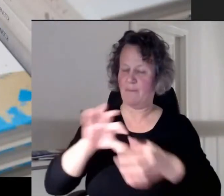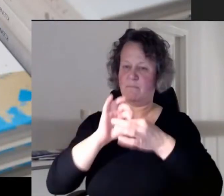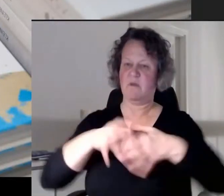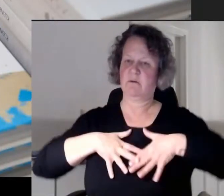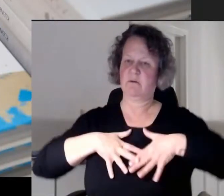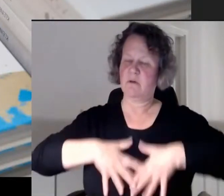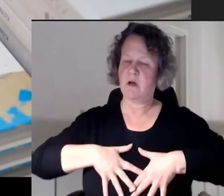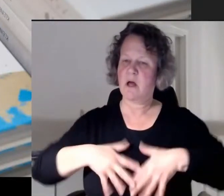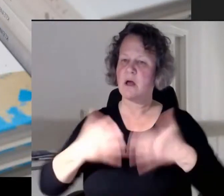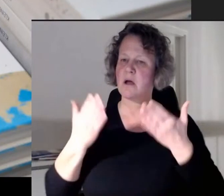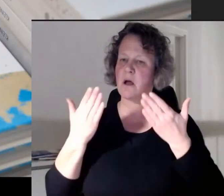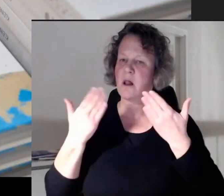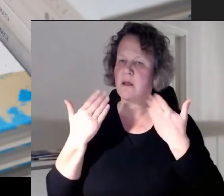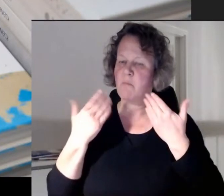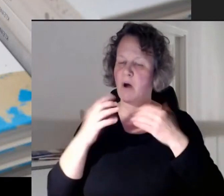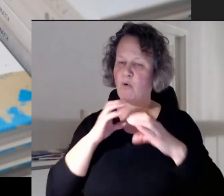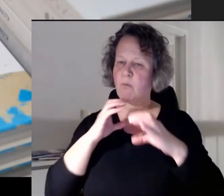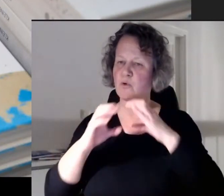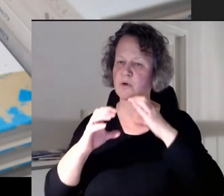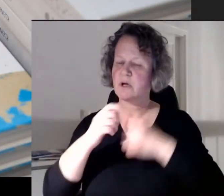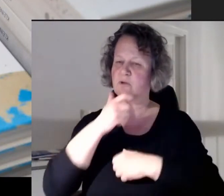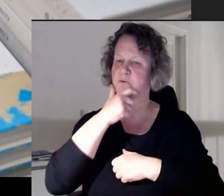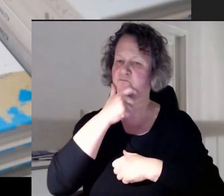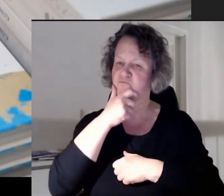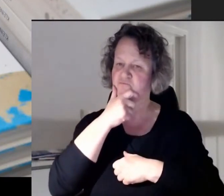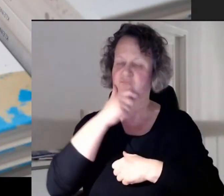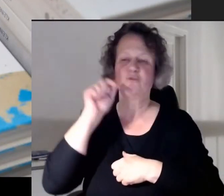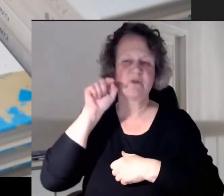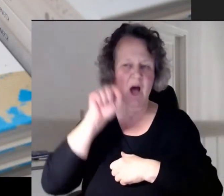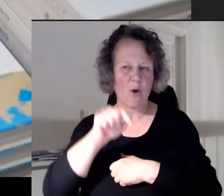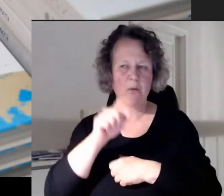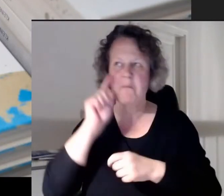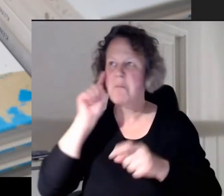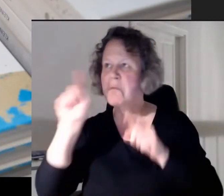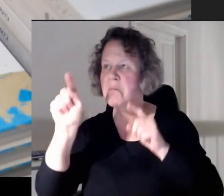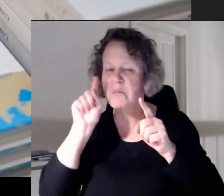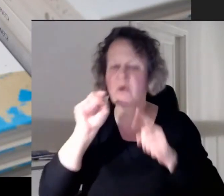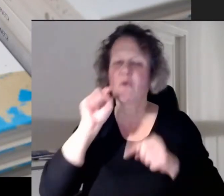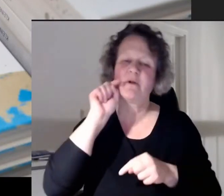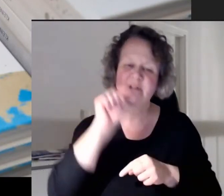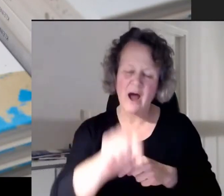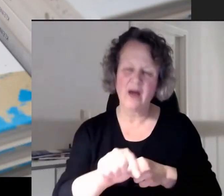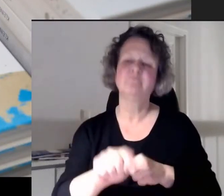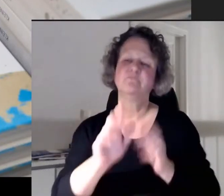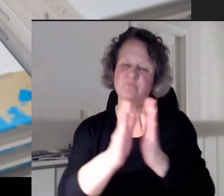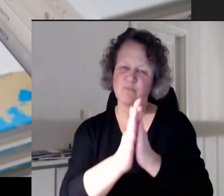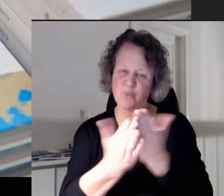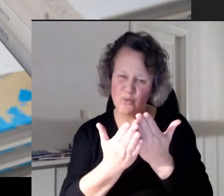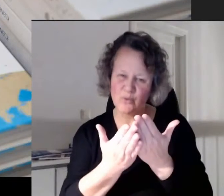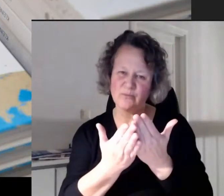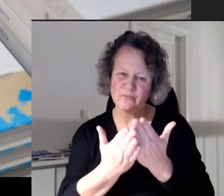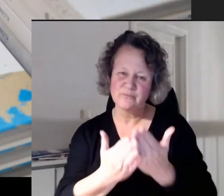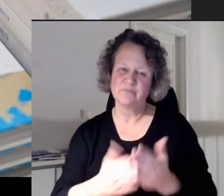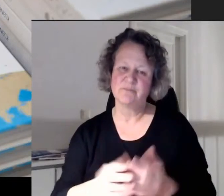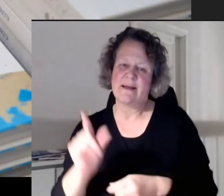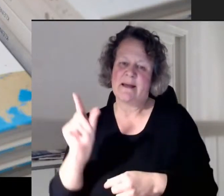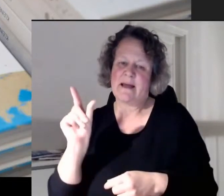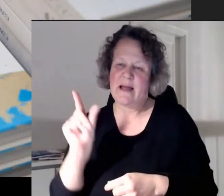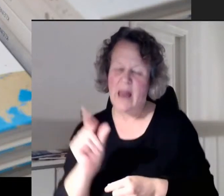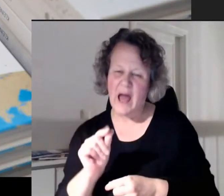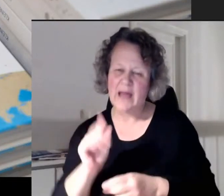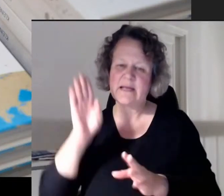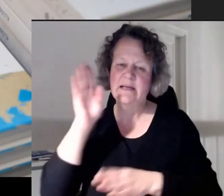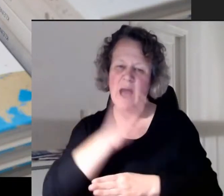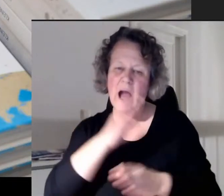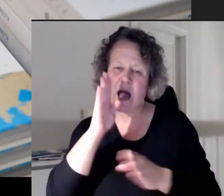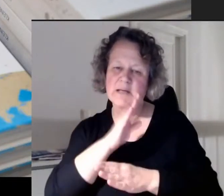seen here, that there is a great deal of climate communication. So we discovered this book, Small Gases, Big Impact. Somebody found